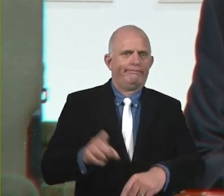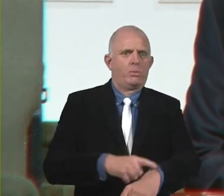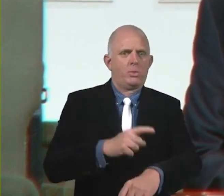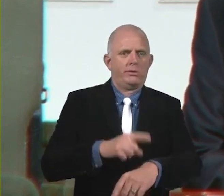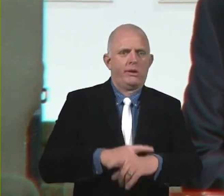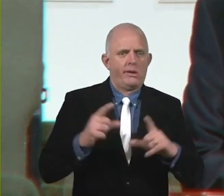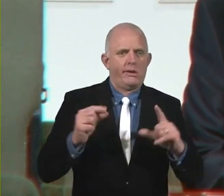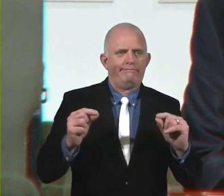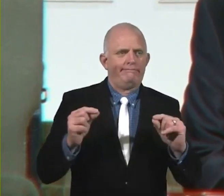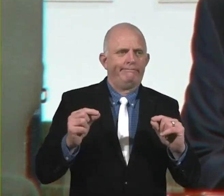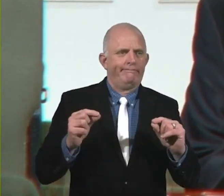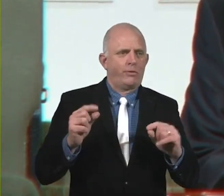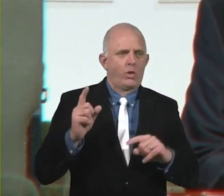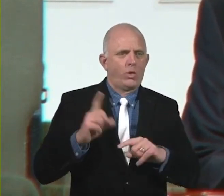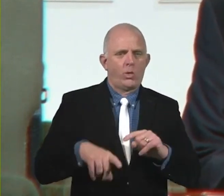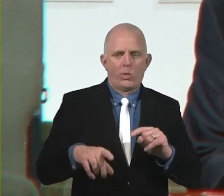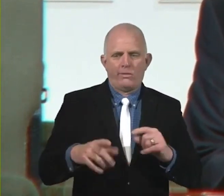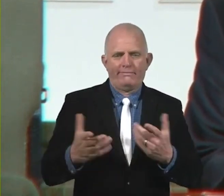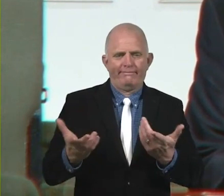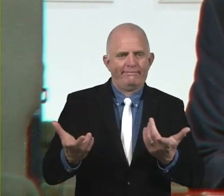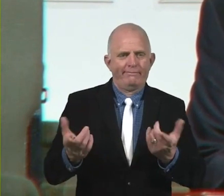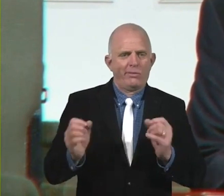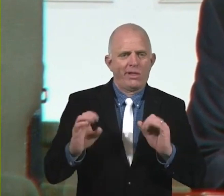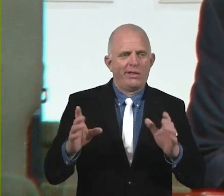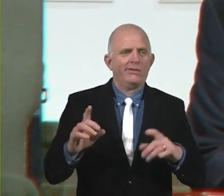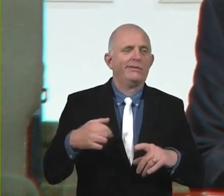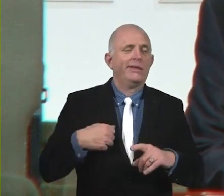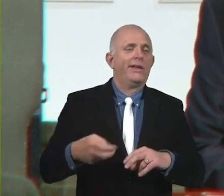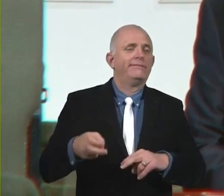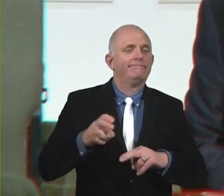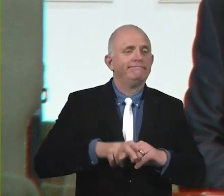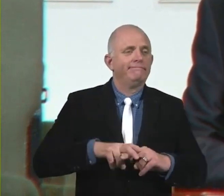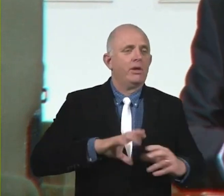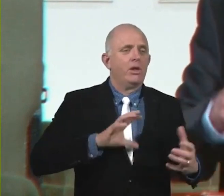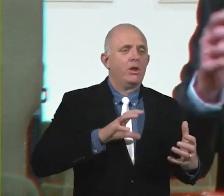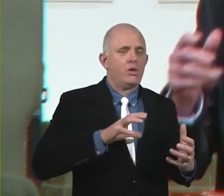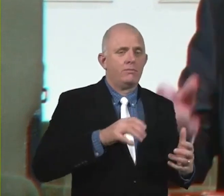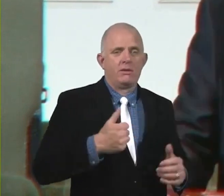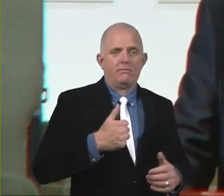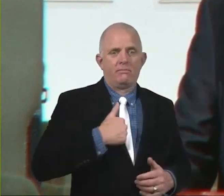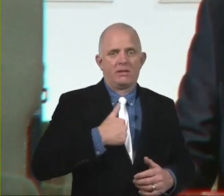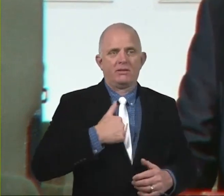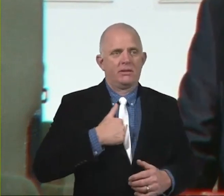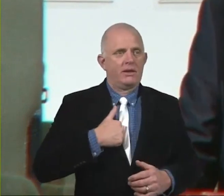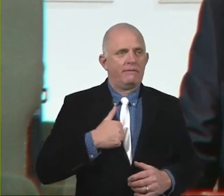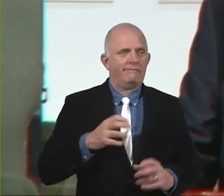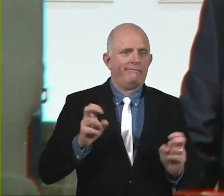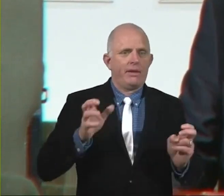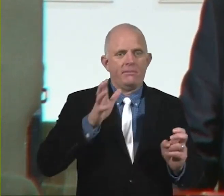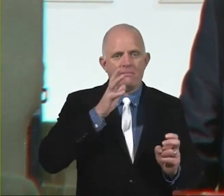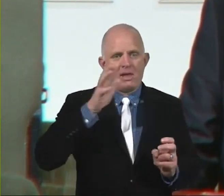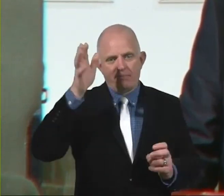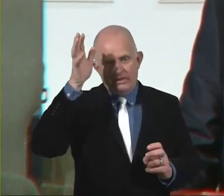whole time, but I was sitting in a laundromat one day, because I had to be mom and daddy both,